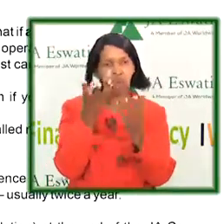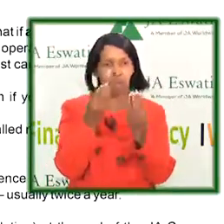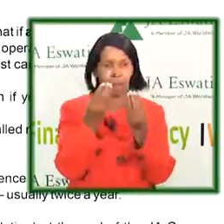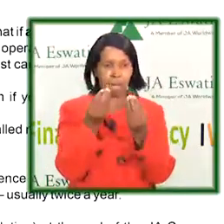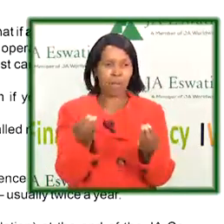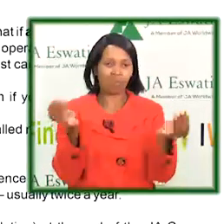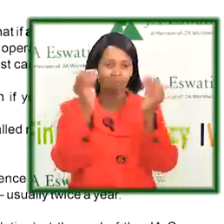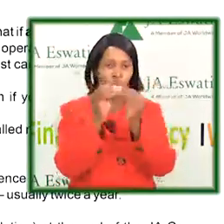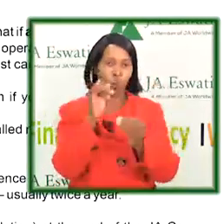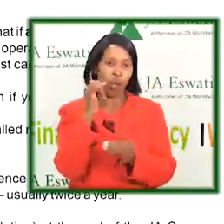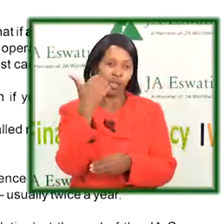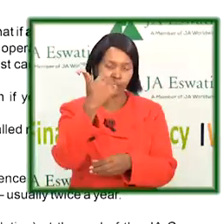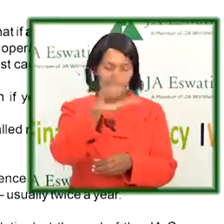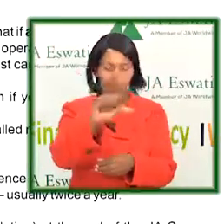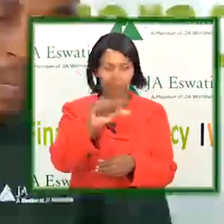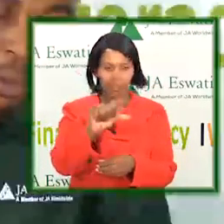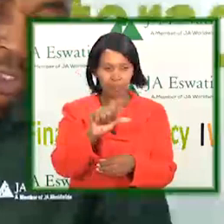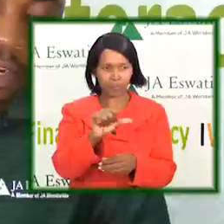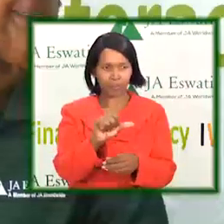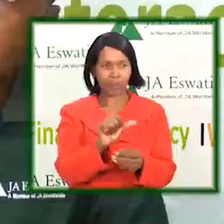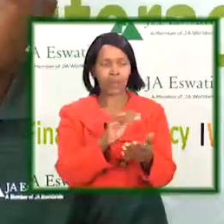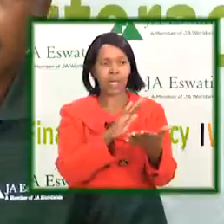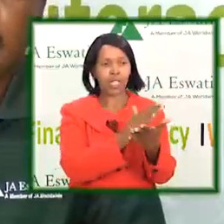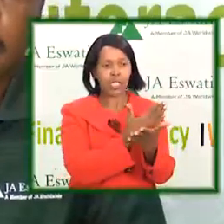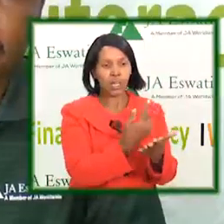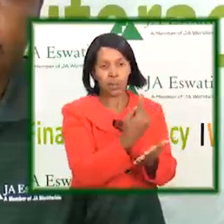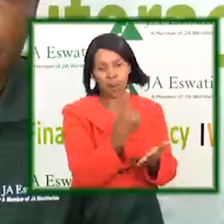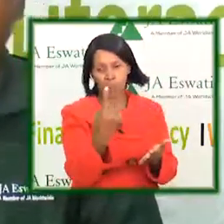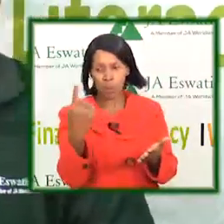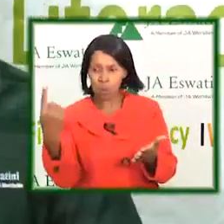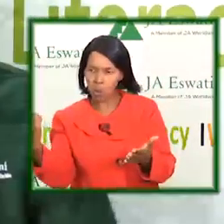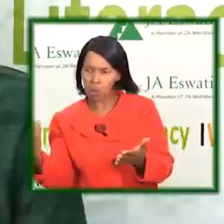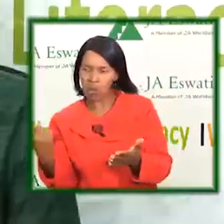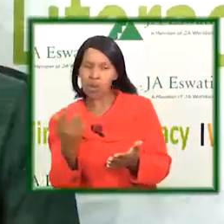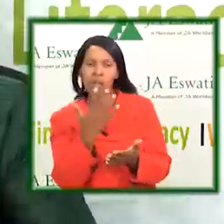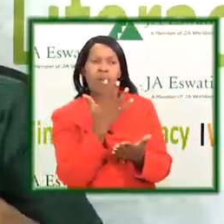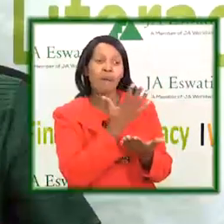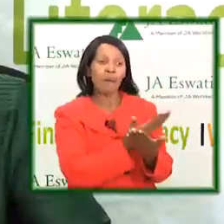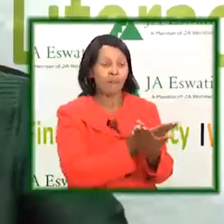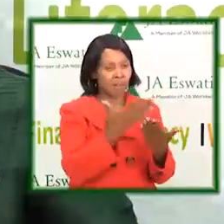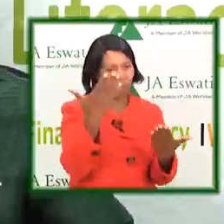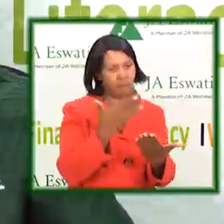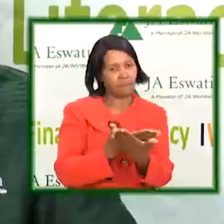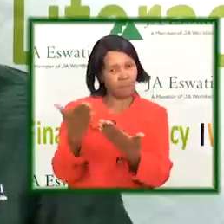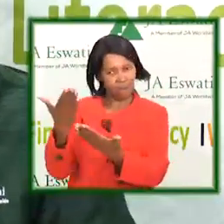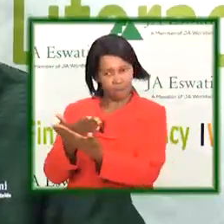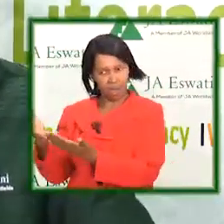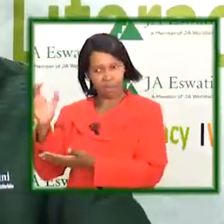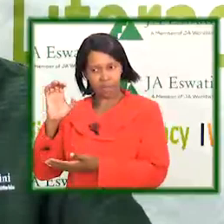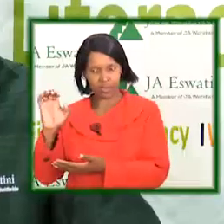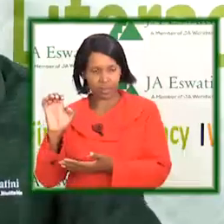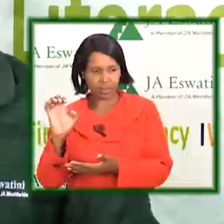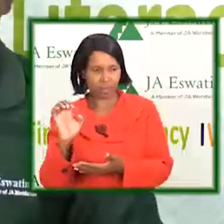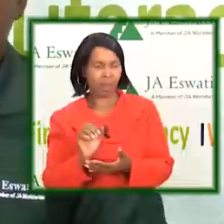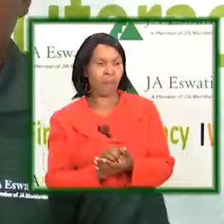share cost about 5 emalangeni. It is a must for each member,